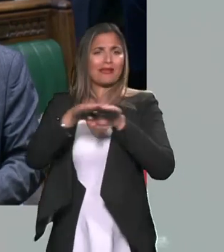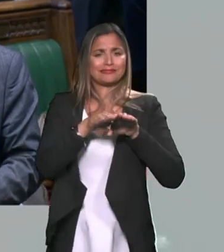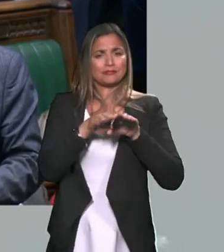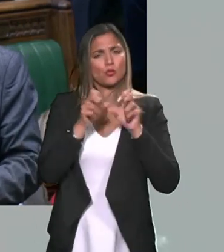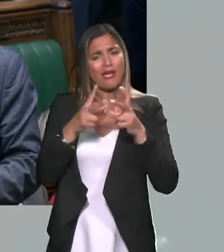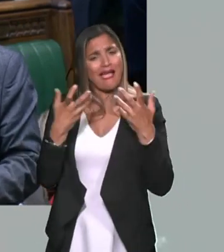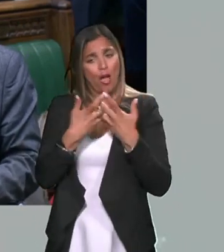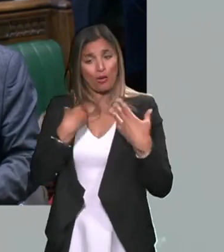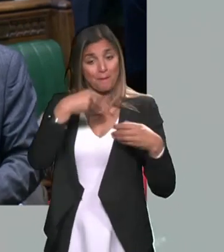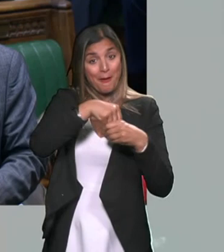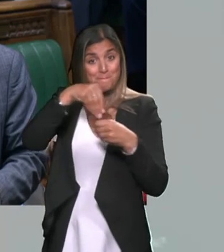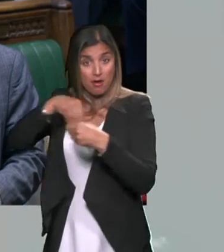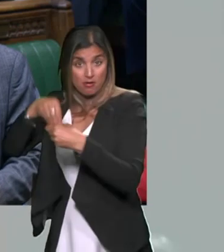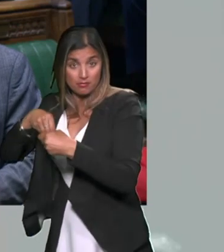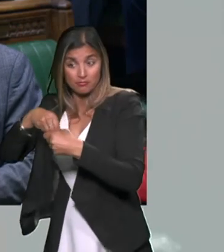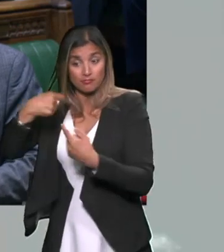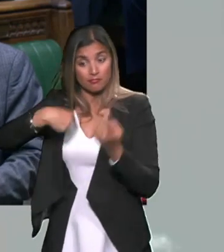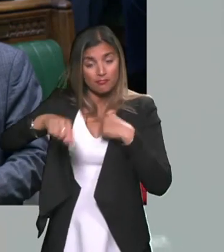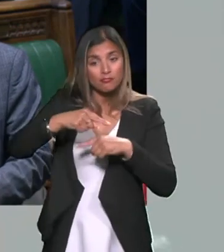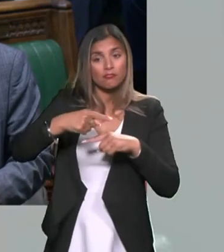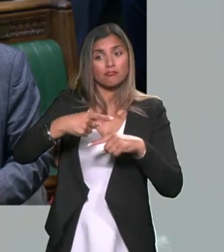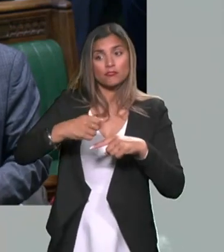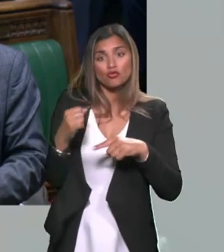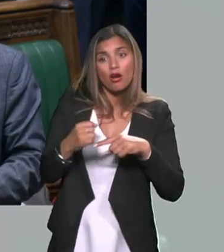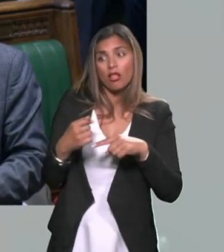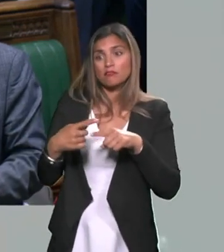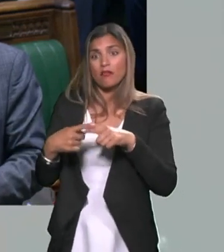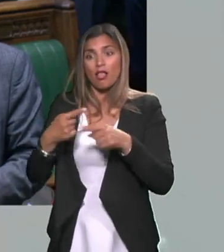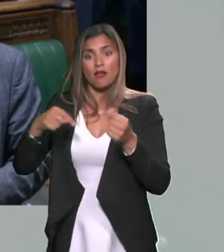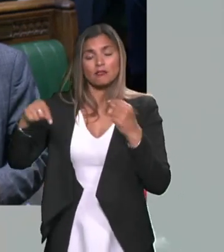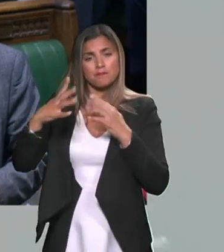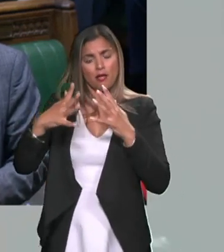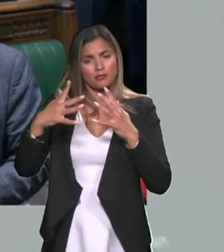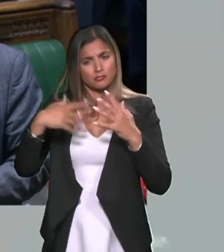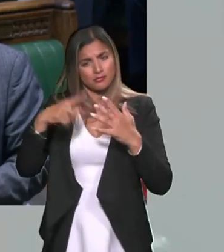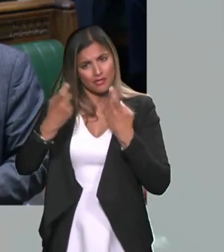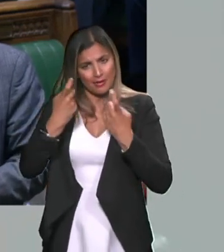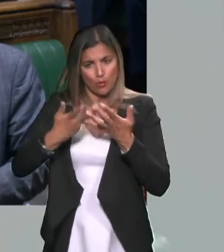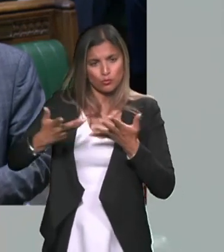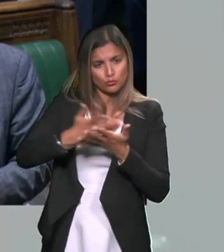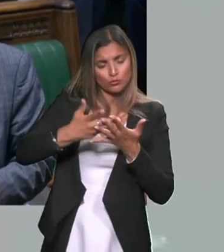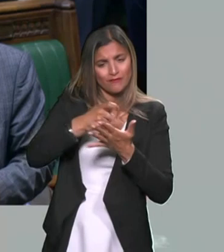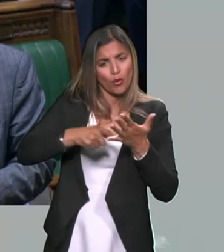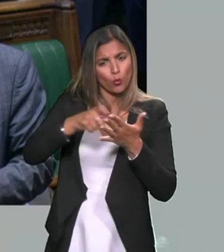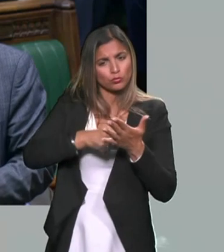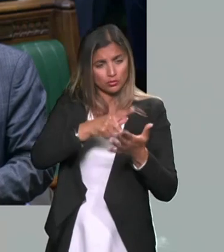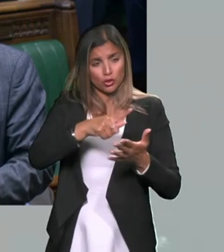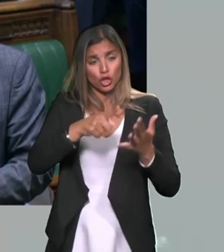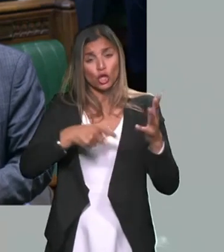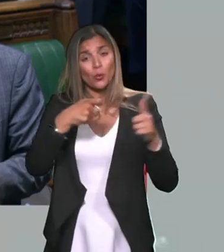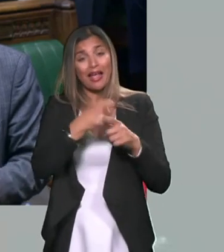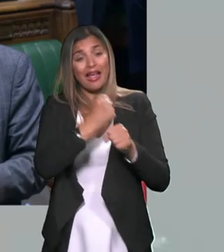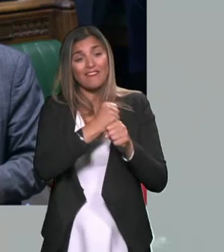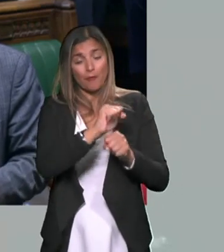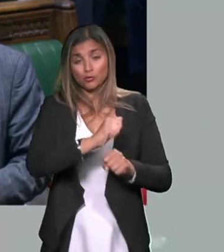member nations to withdraw from it. By what right does the PM think the role of the UK government is to decide whether